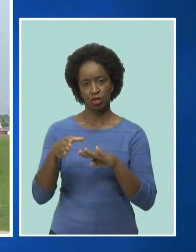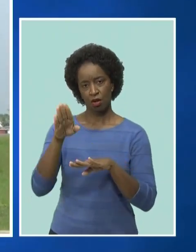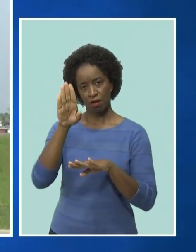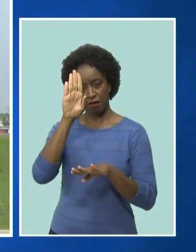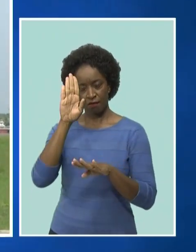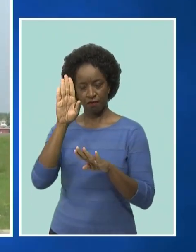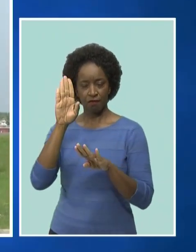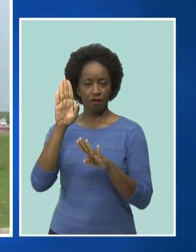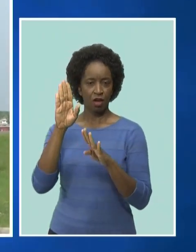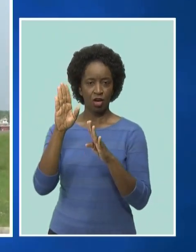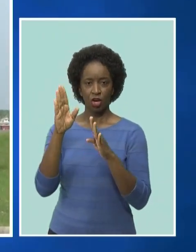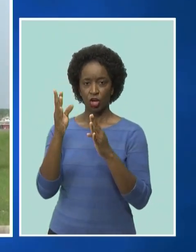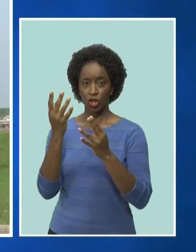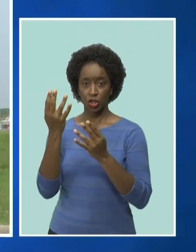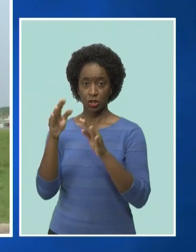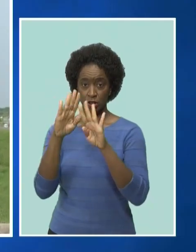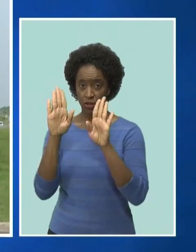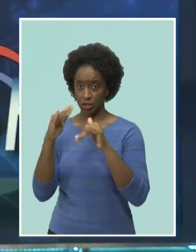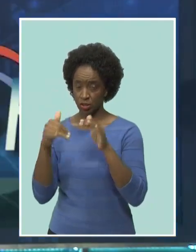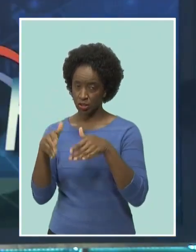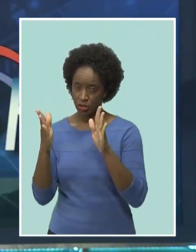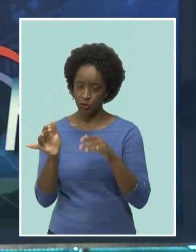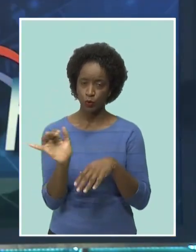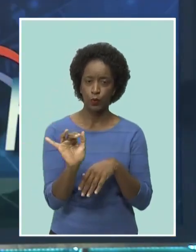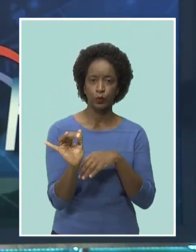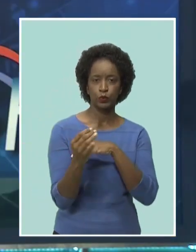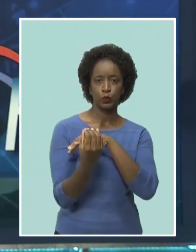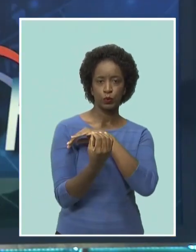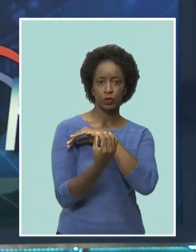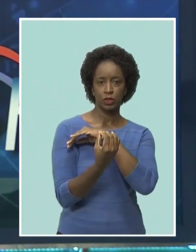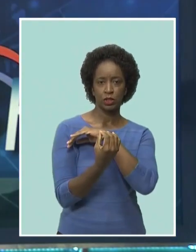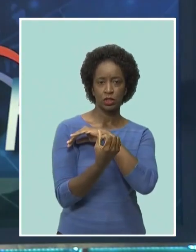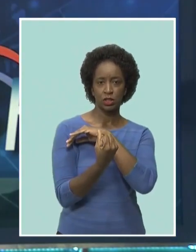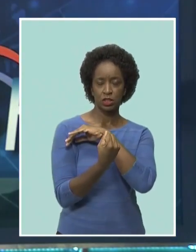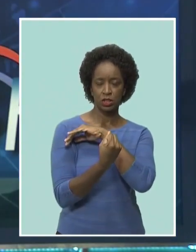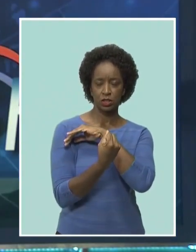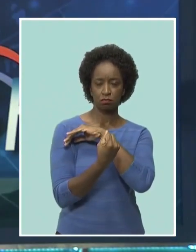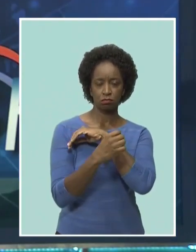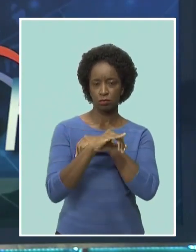Sharika Griffith, CBC News. A fresh appeal